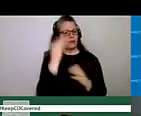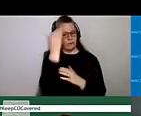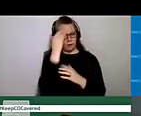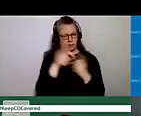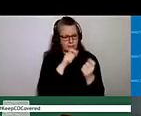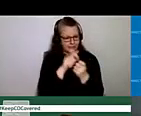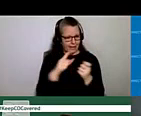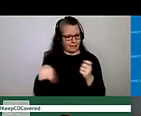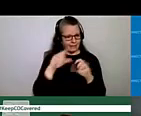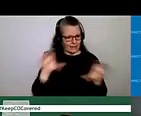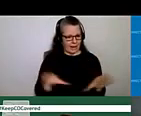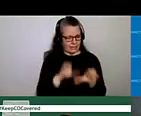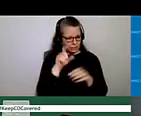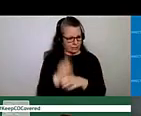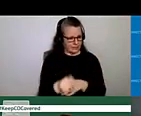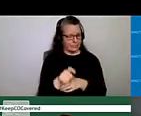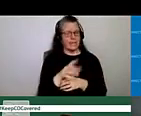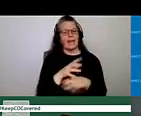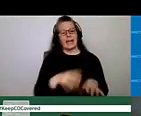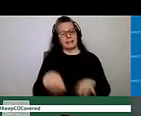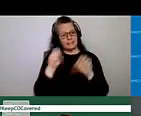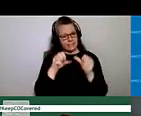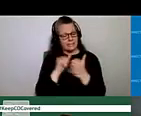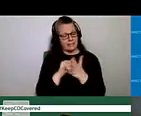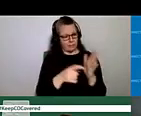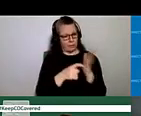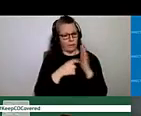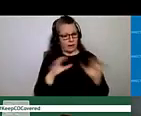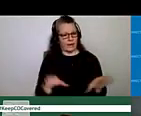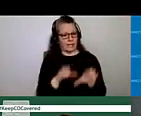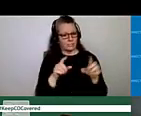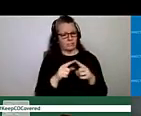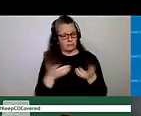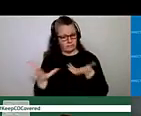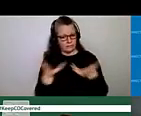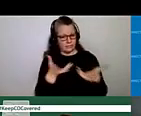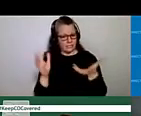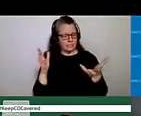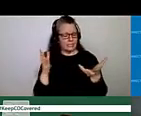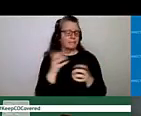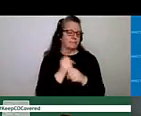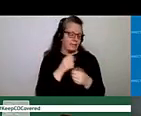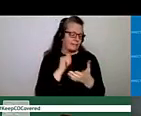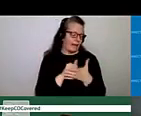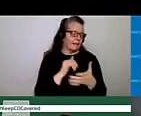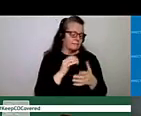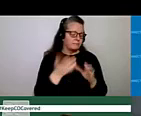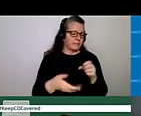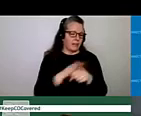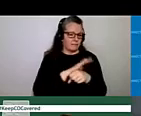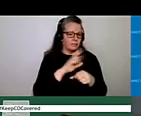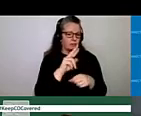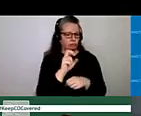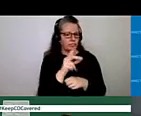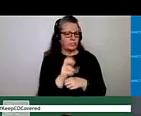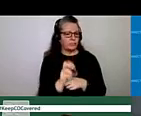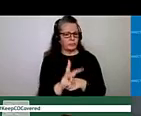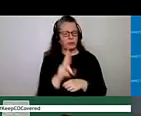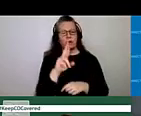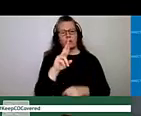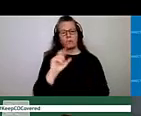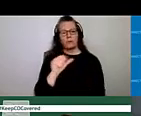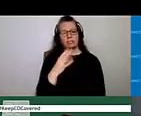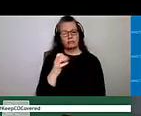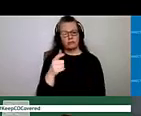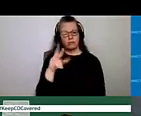take and that they take those required actions to facilitate their coverage renewal. Rachel Ryder, our next speaker, will go into